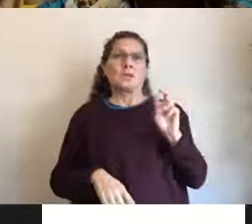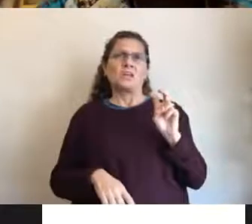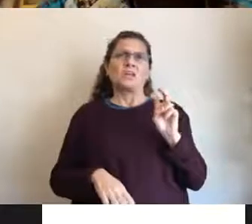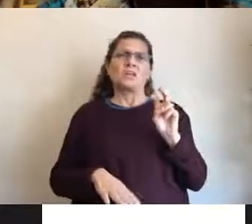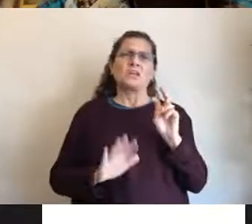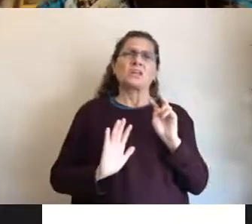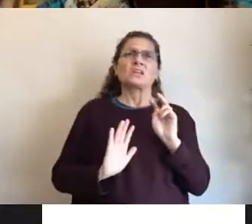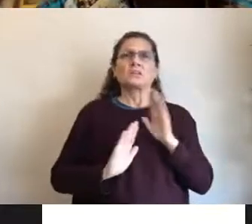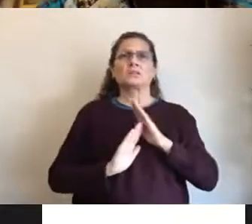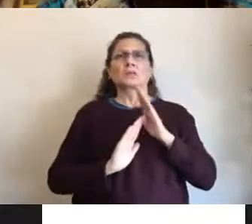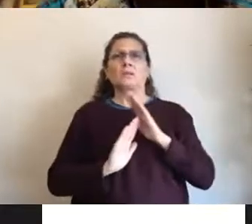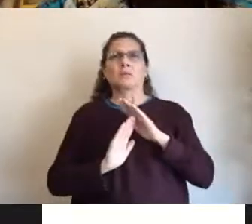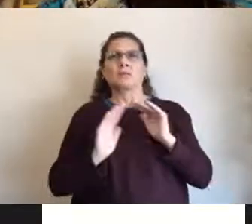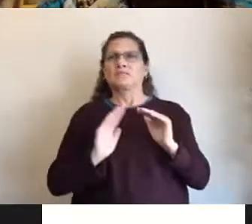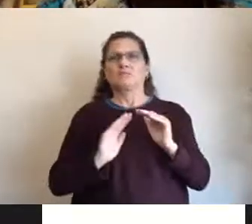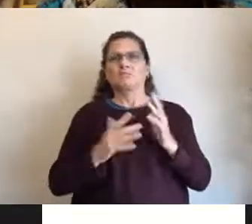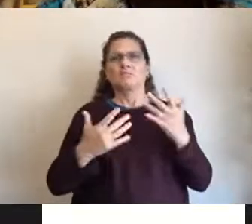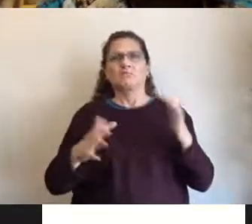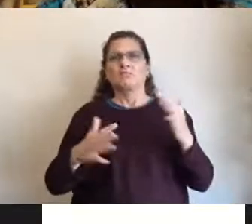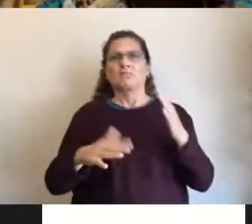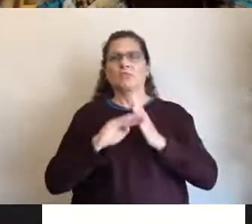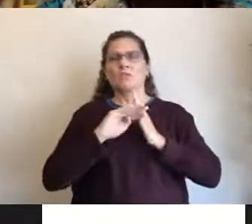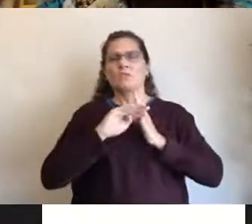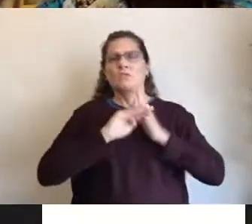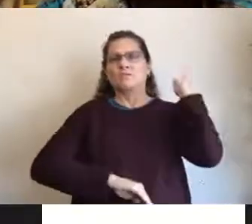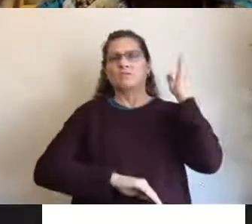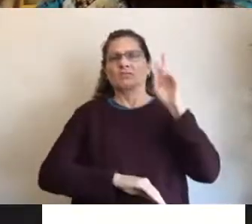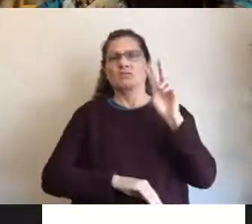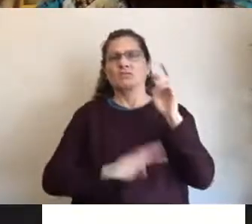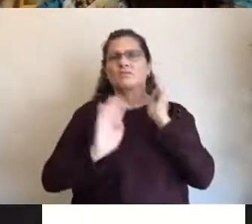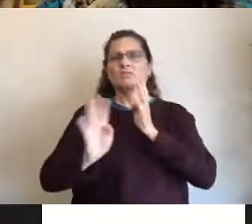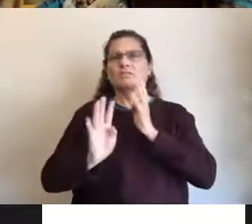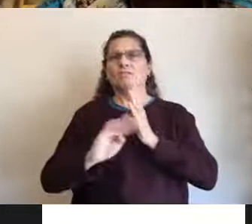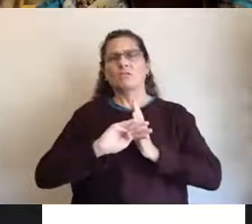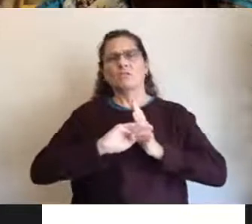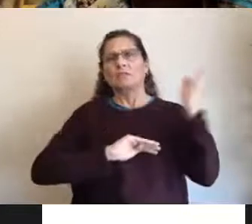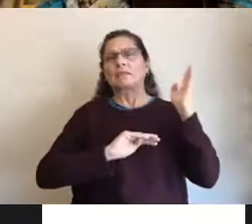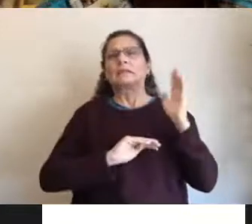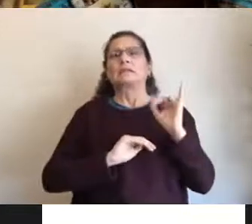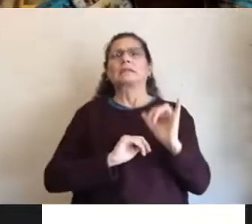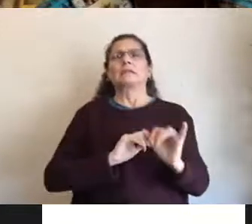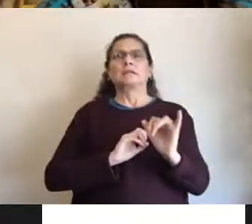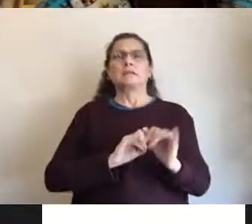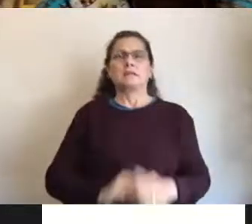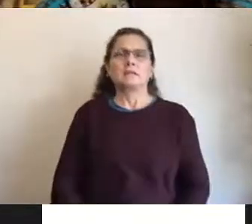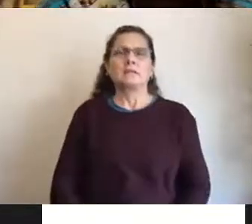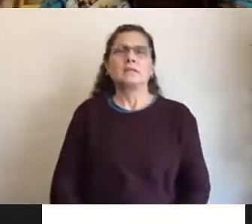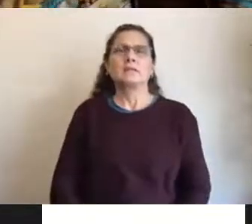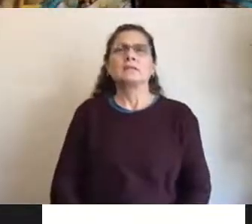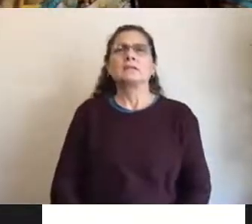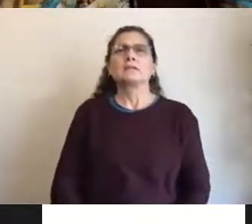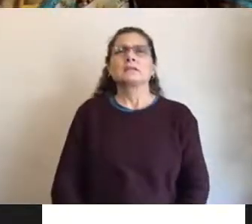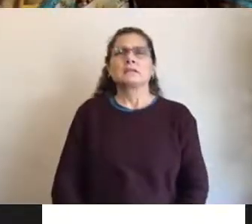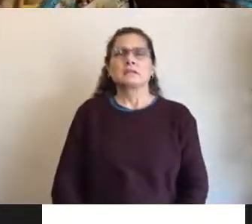pandemic. I've stated multiple times on this briefing that with all the planning that we put in place in the spring among our health